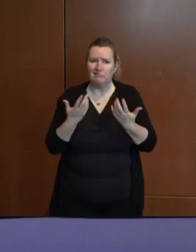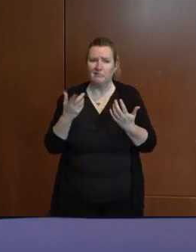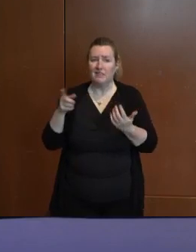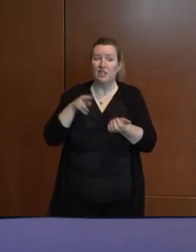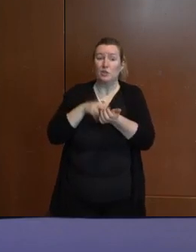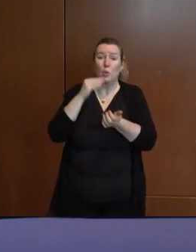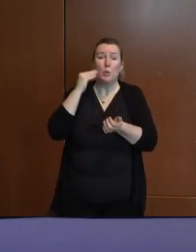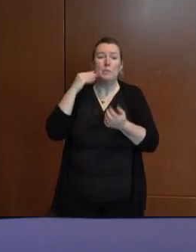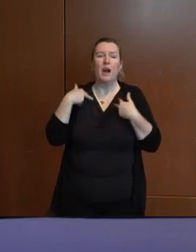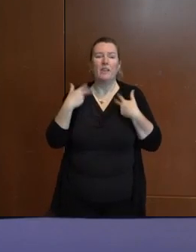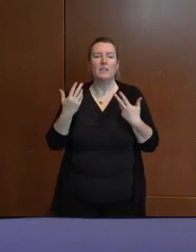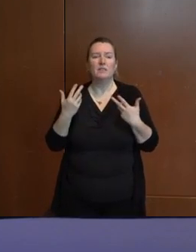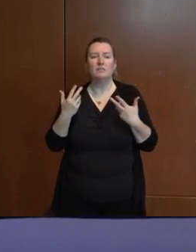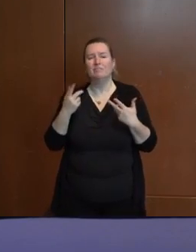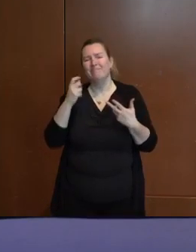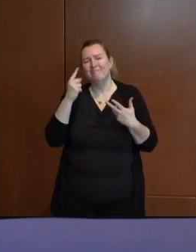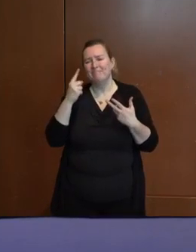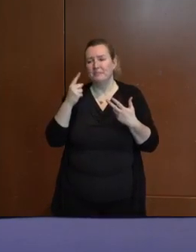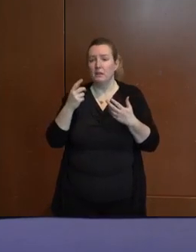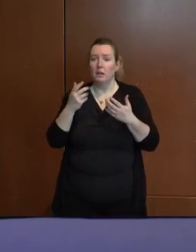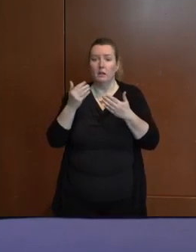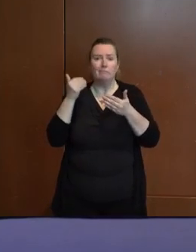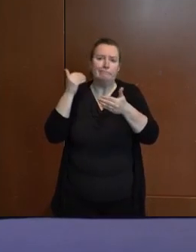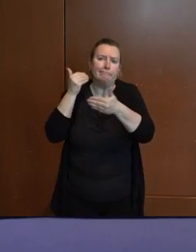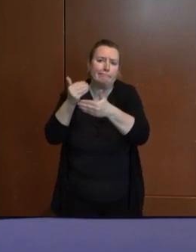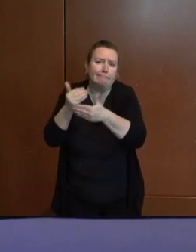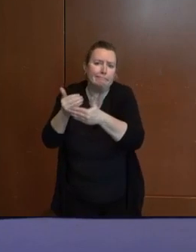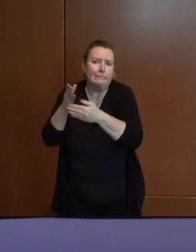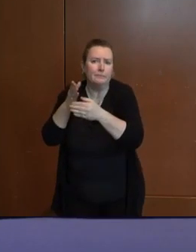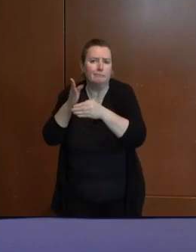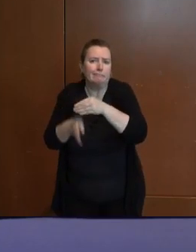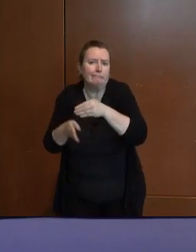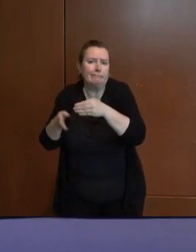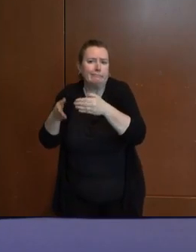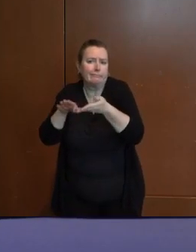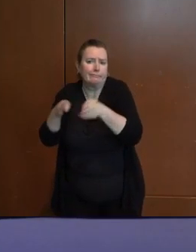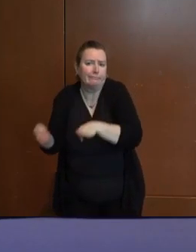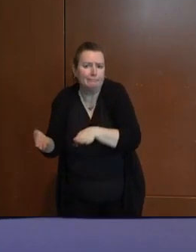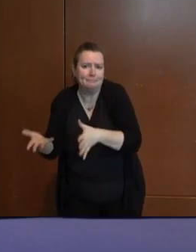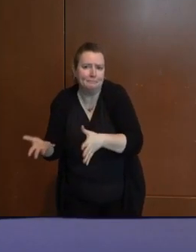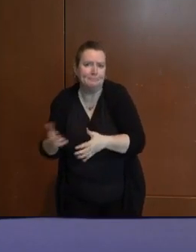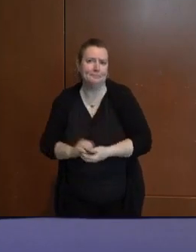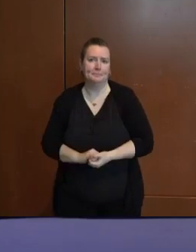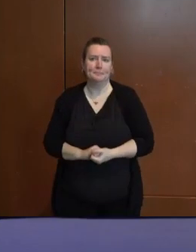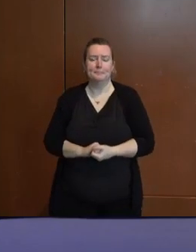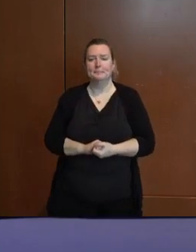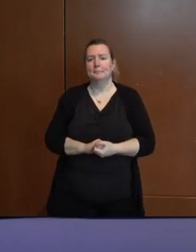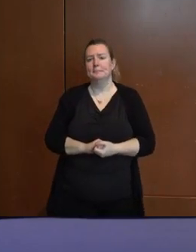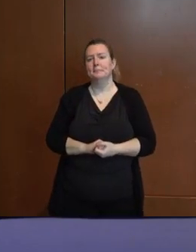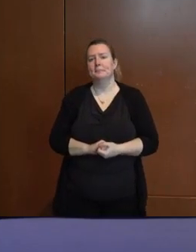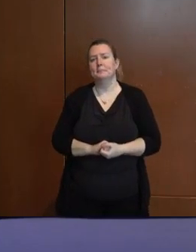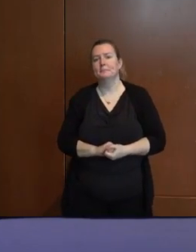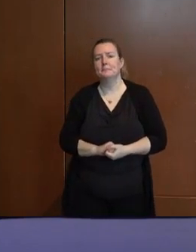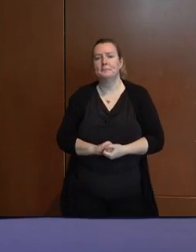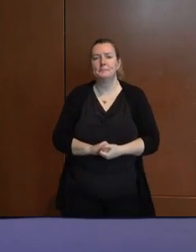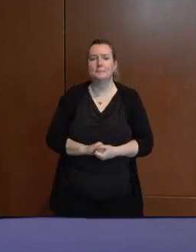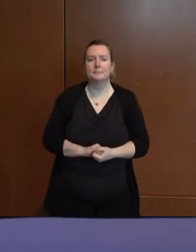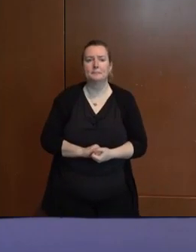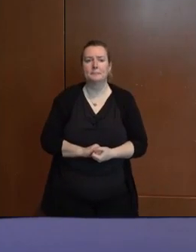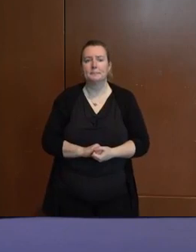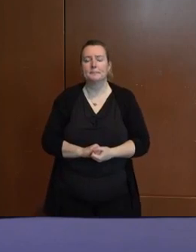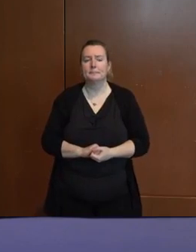experts correct me if I get this wrong. And so what might be concluded at one level by one